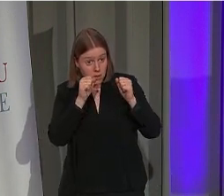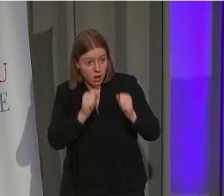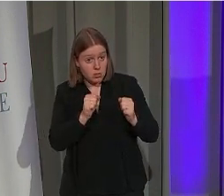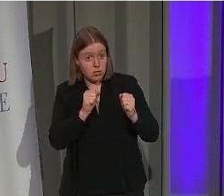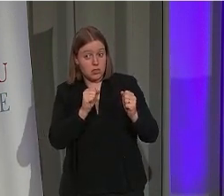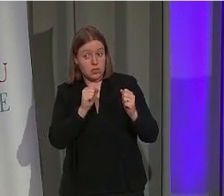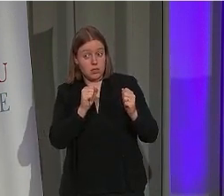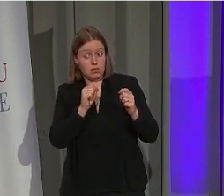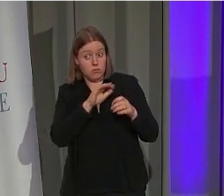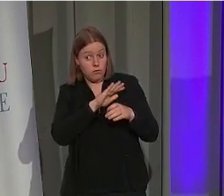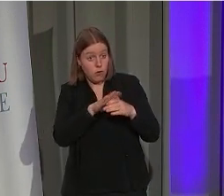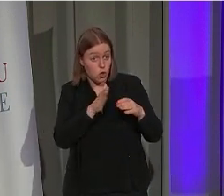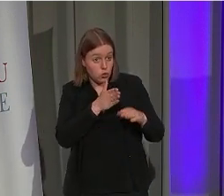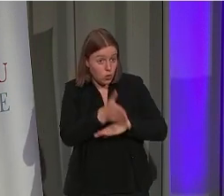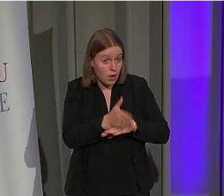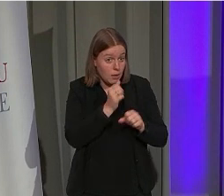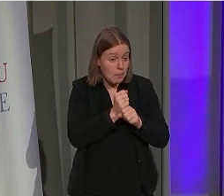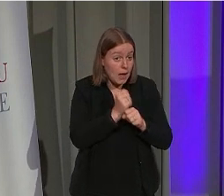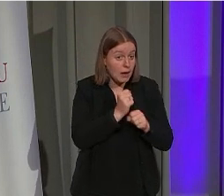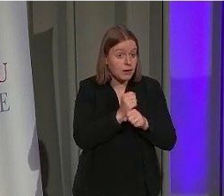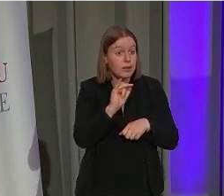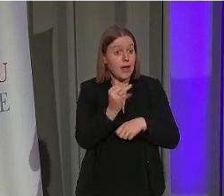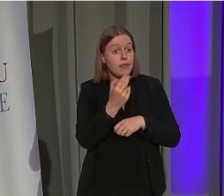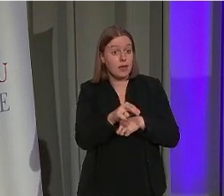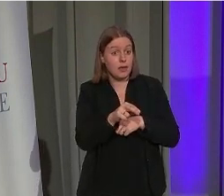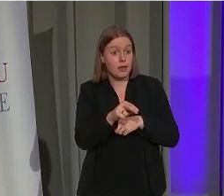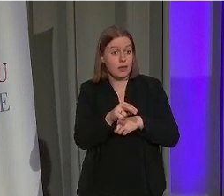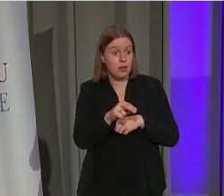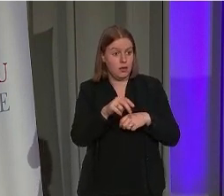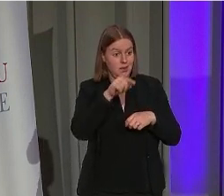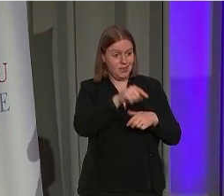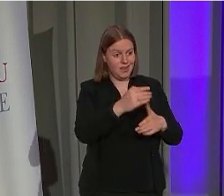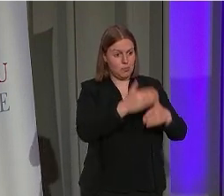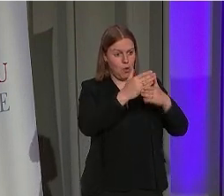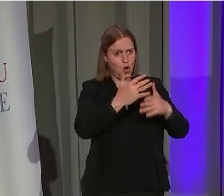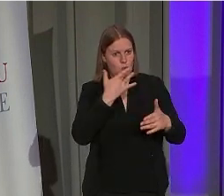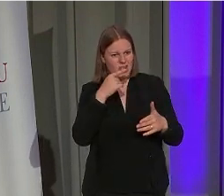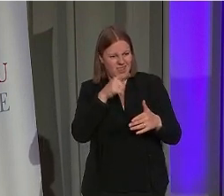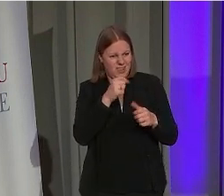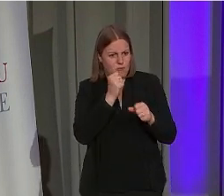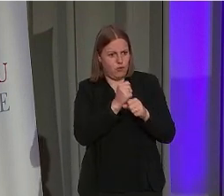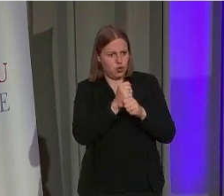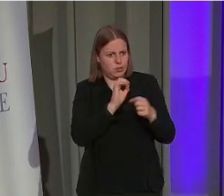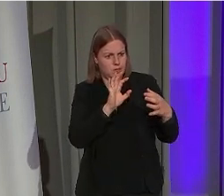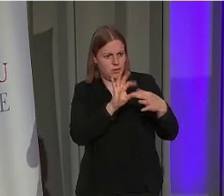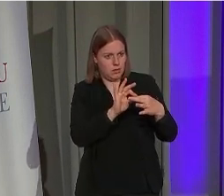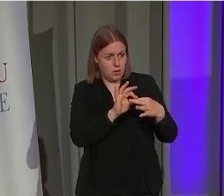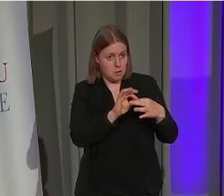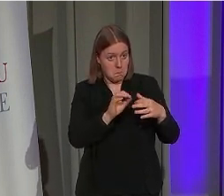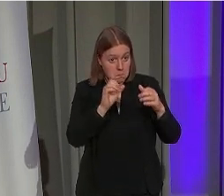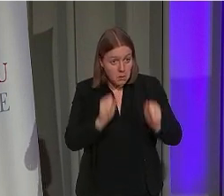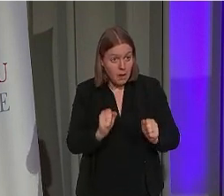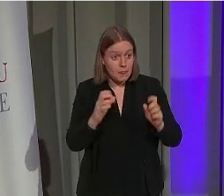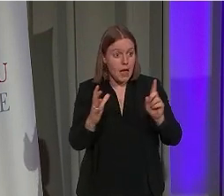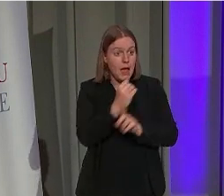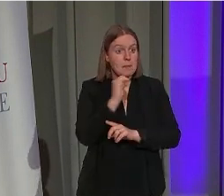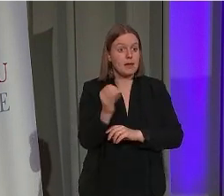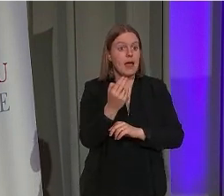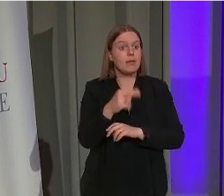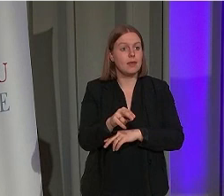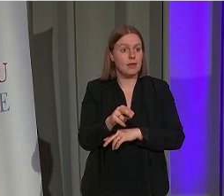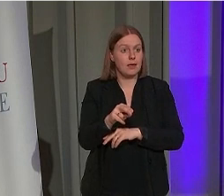whether it has that load-bearing capacity in order to have the function